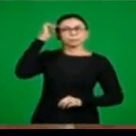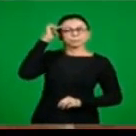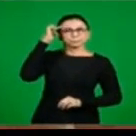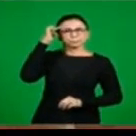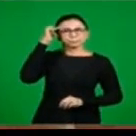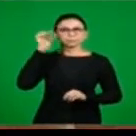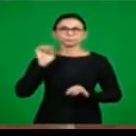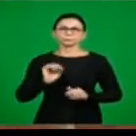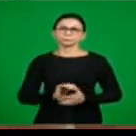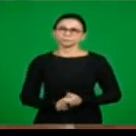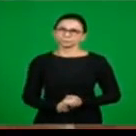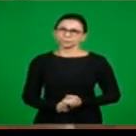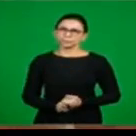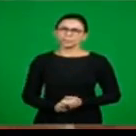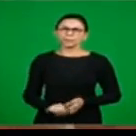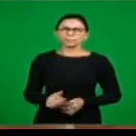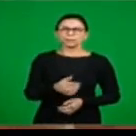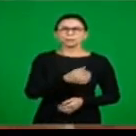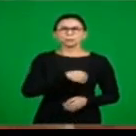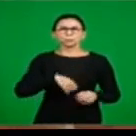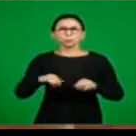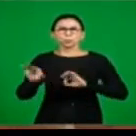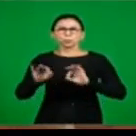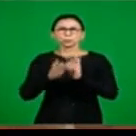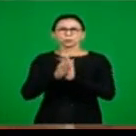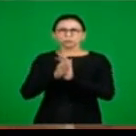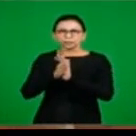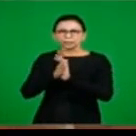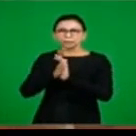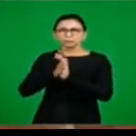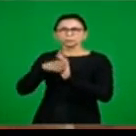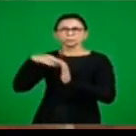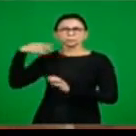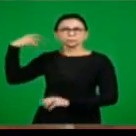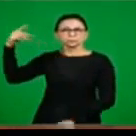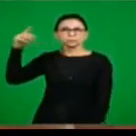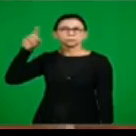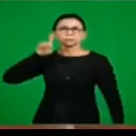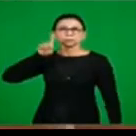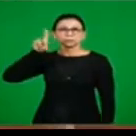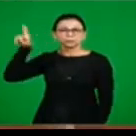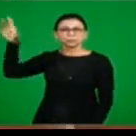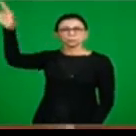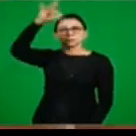that they conclude, and the project was